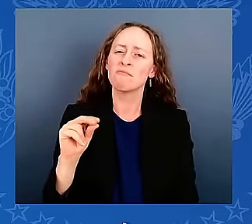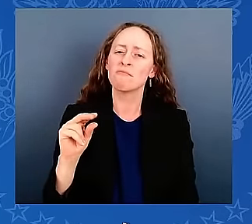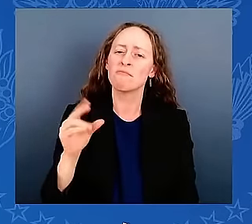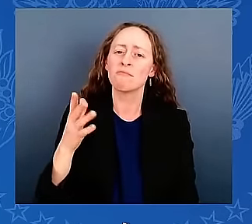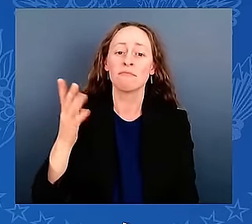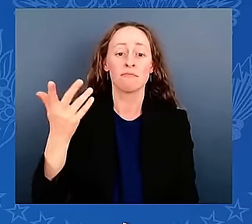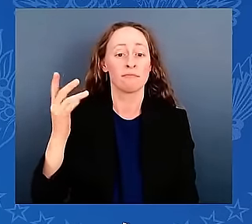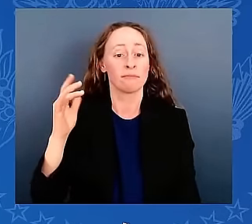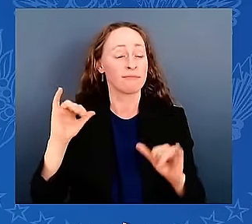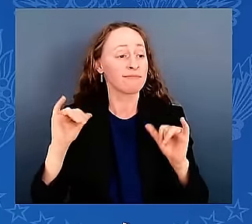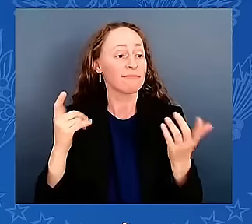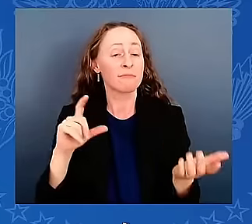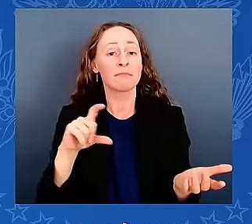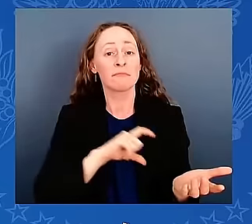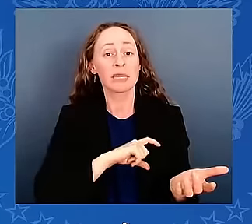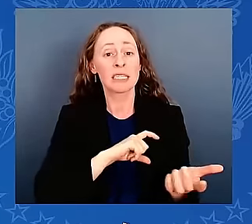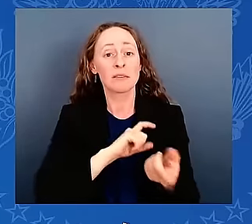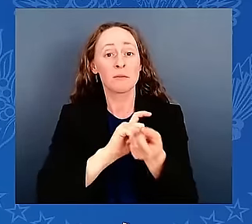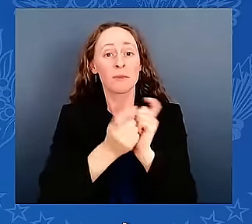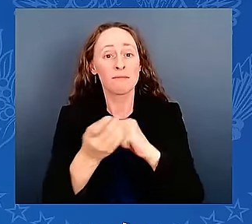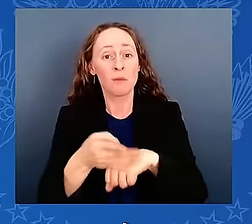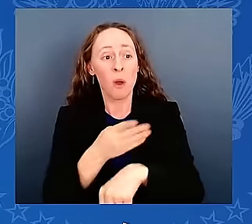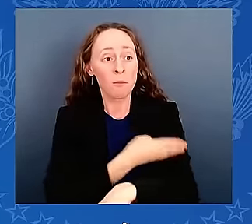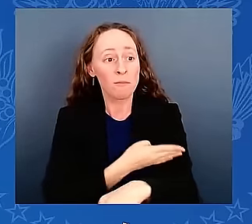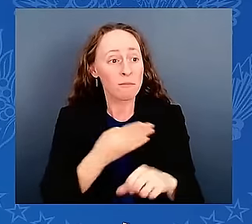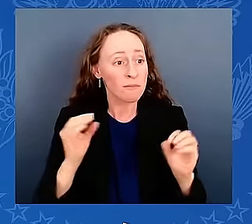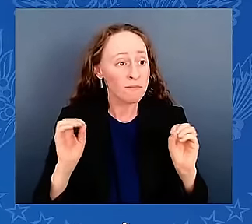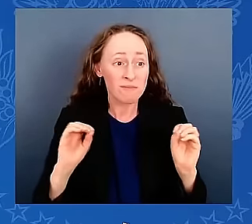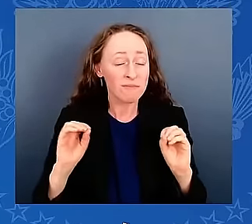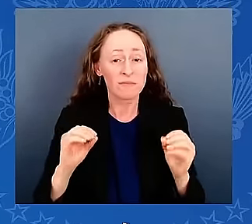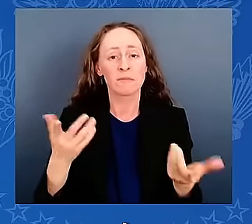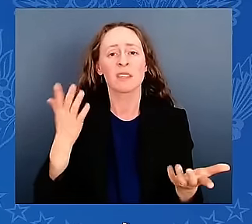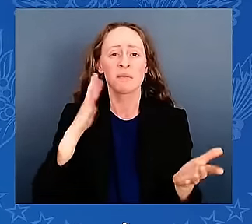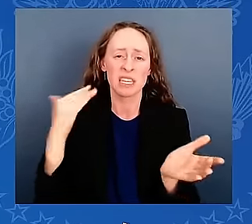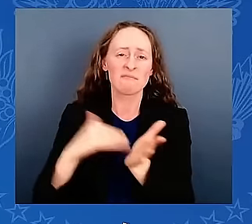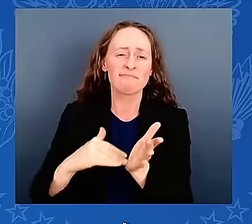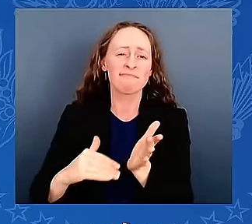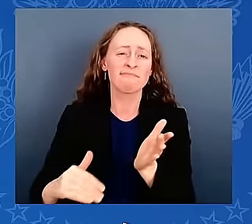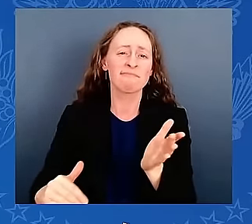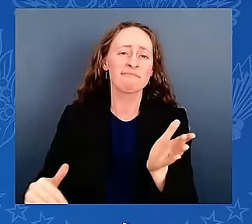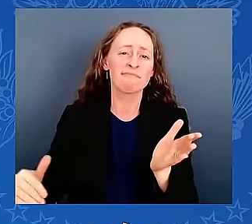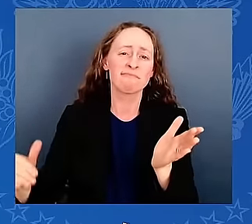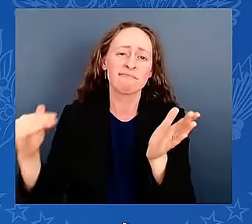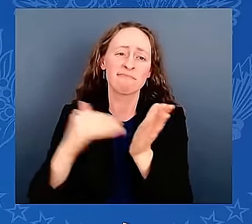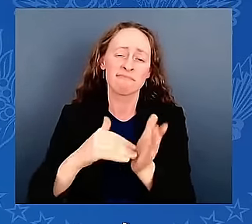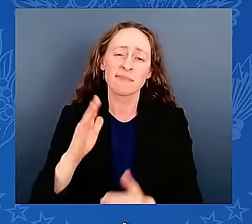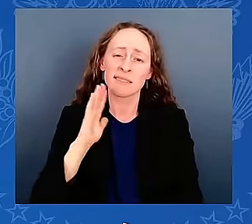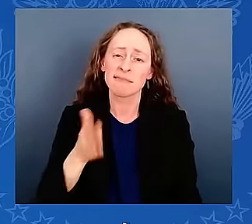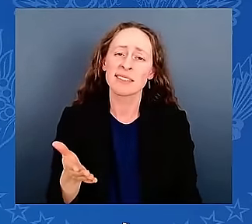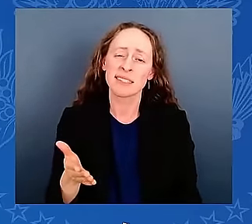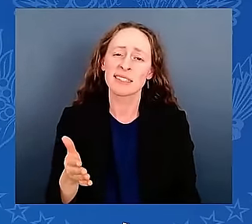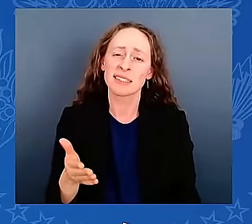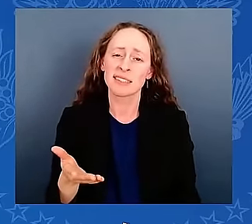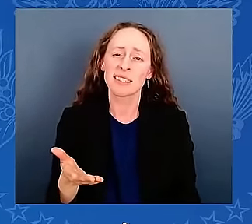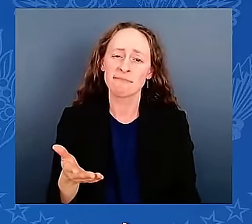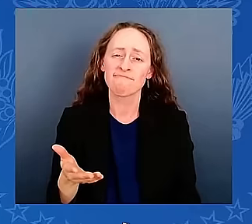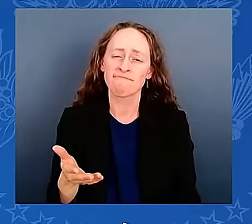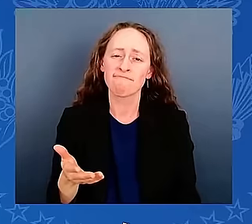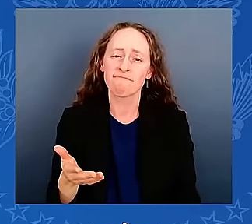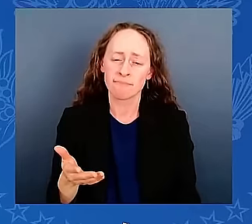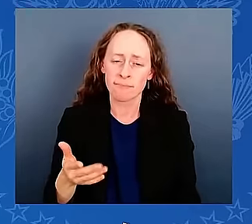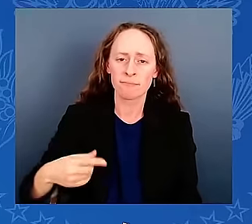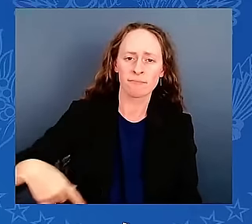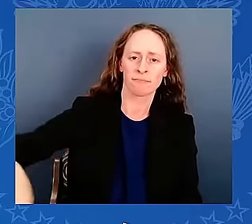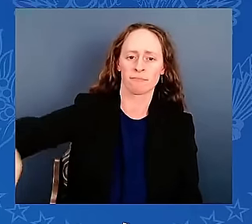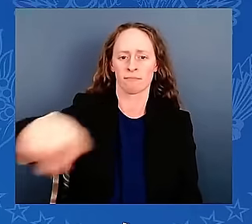to say. While the world reckoned with the reality of racism, because